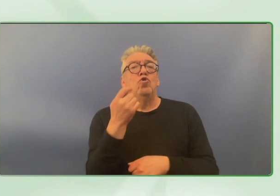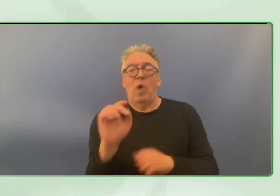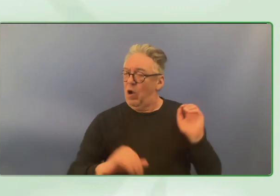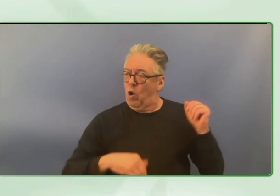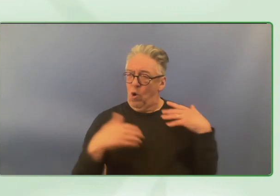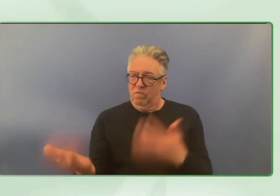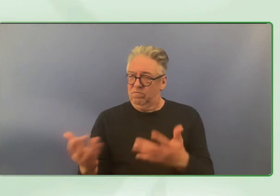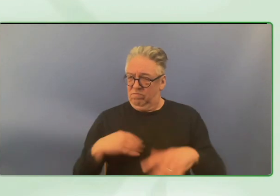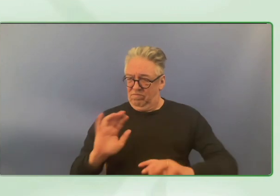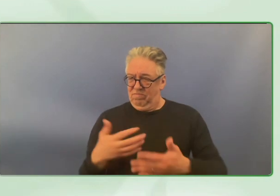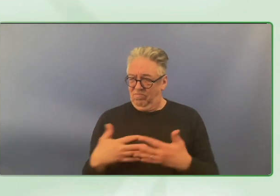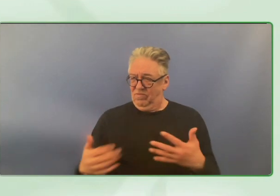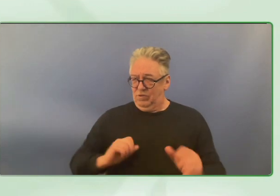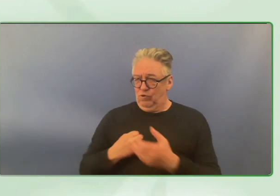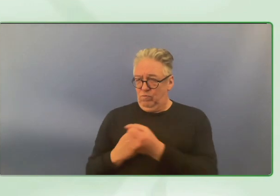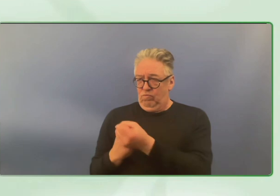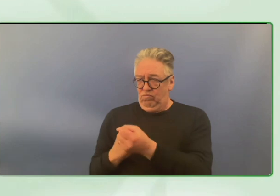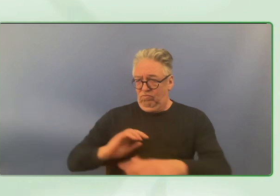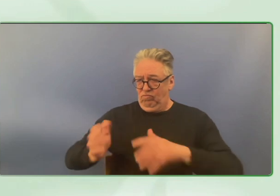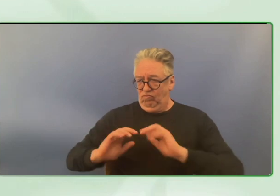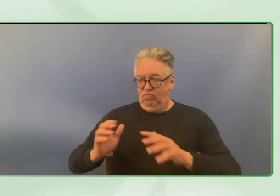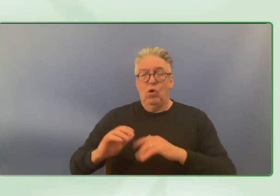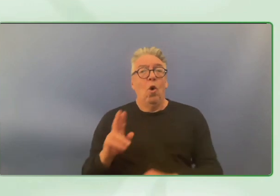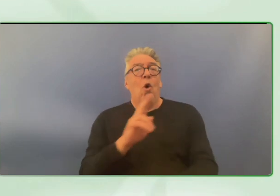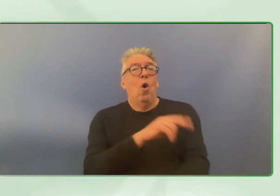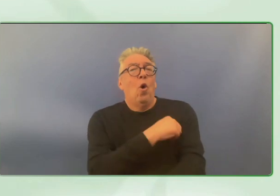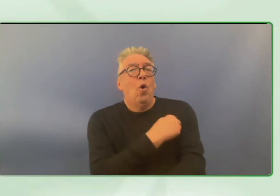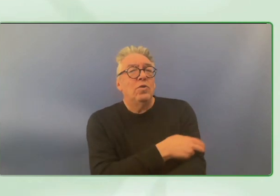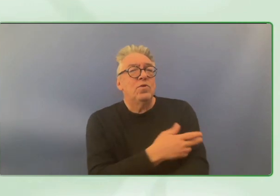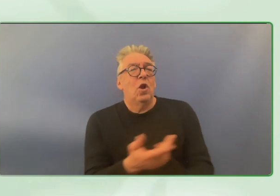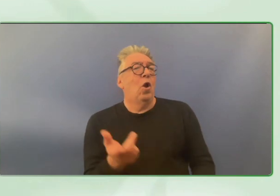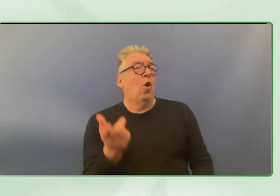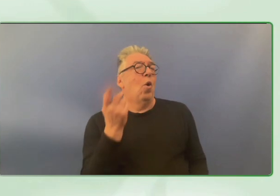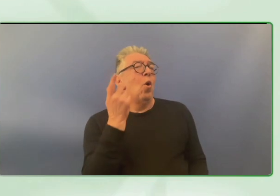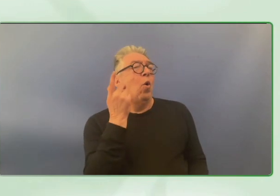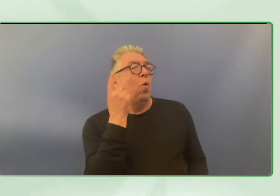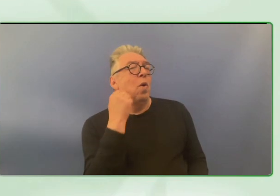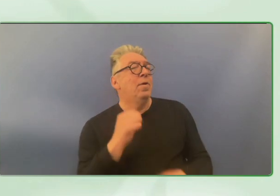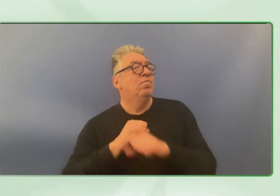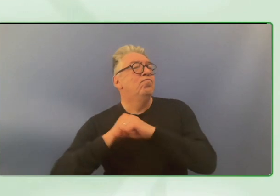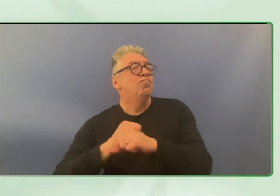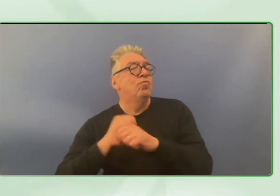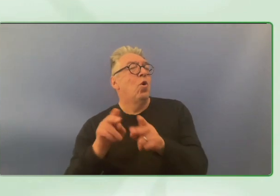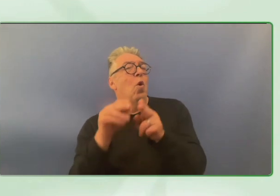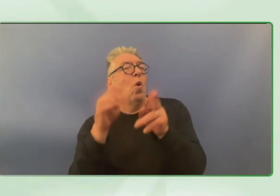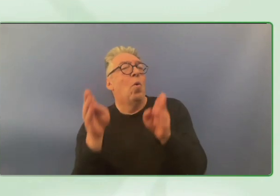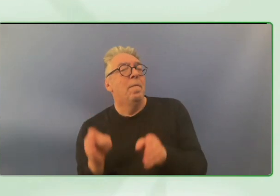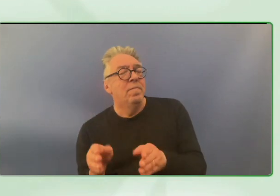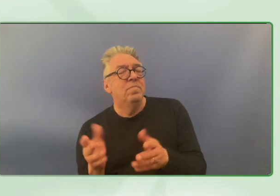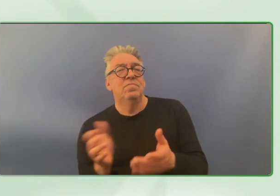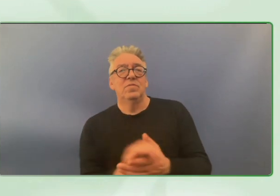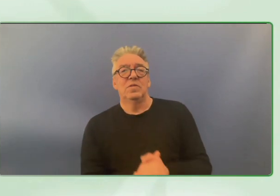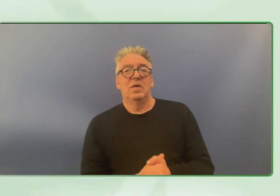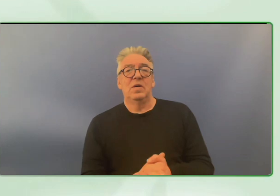support. For instance, in hospitals or in women's shelters. So people who have negative or traumatic experiences